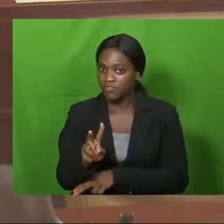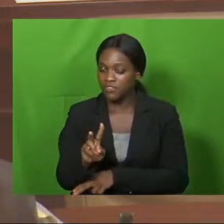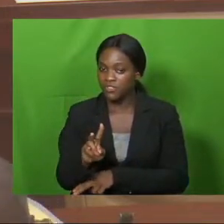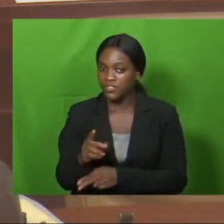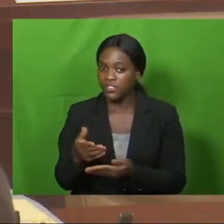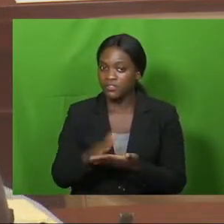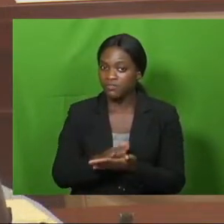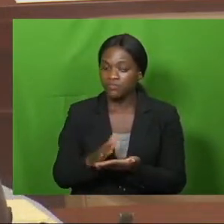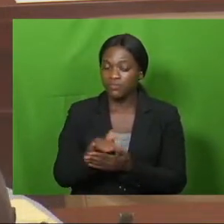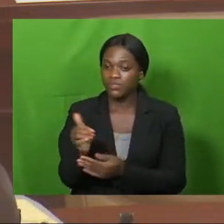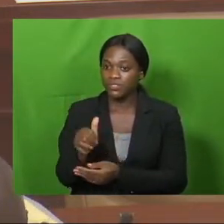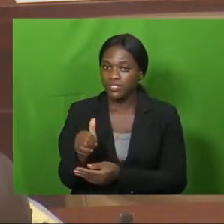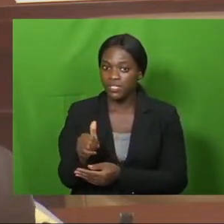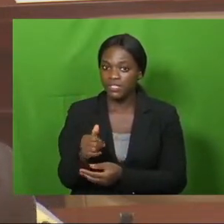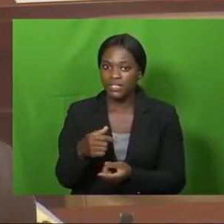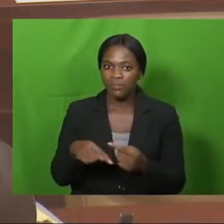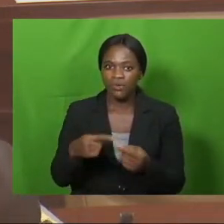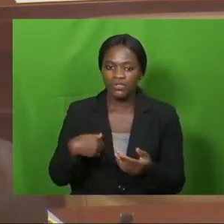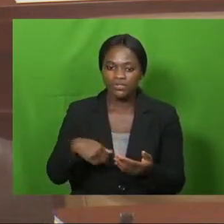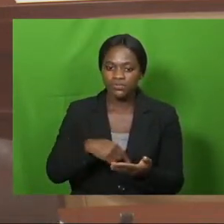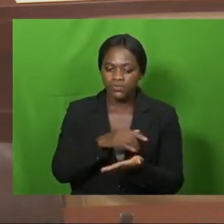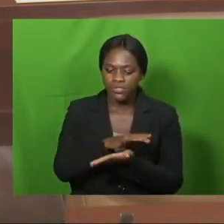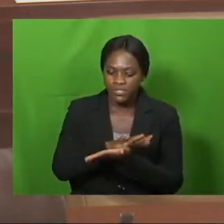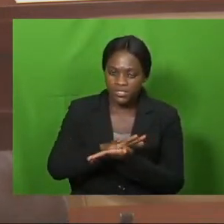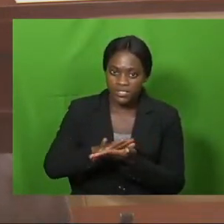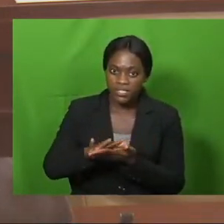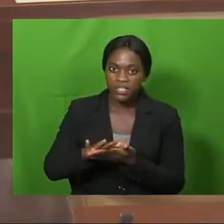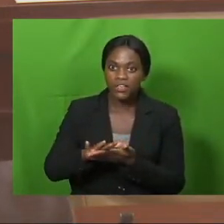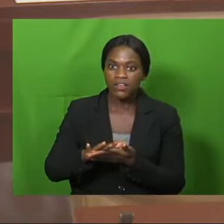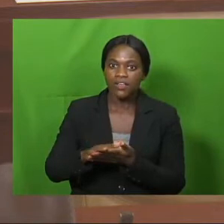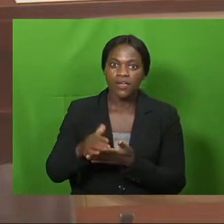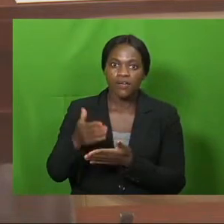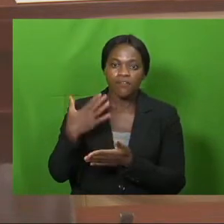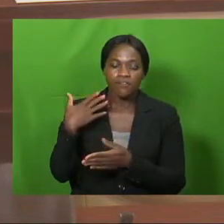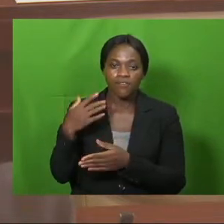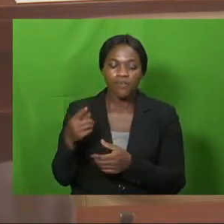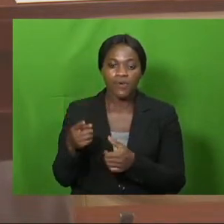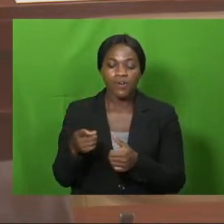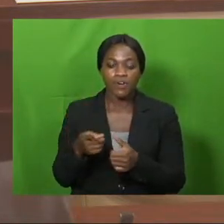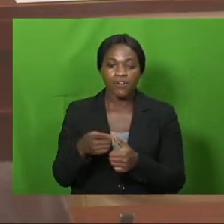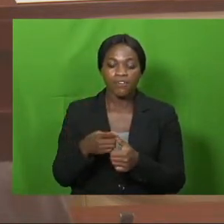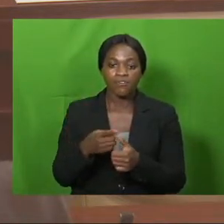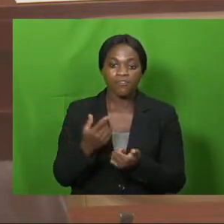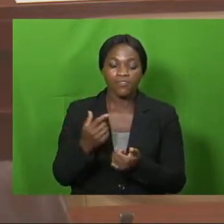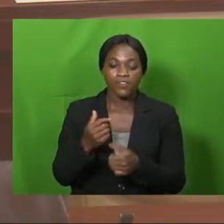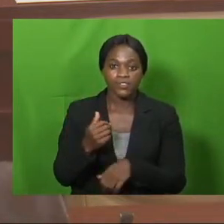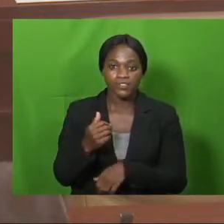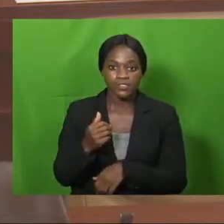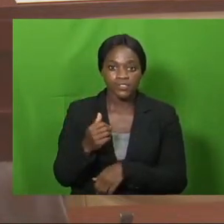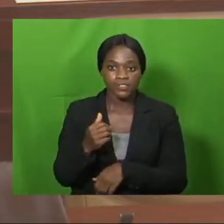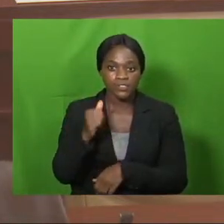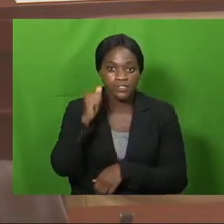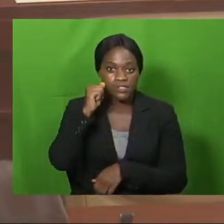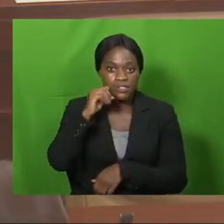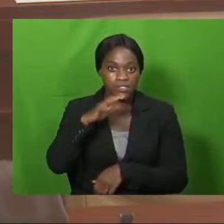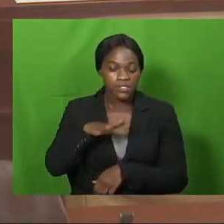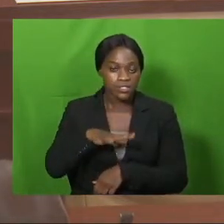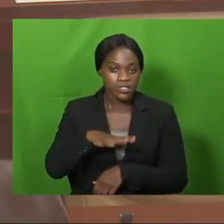clarify. The former First Lady, Her Excellency Nana Konadu-Agyeman Rawlings, I noticed